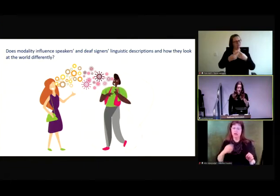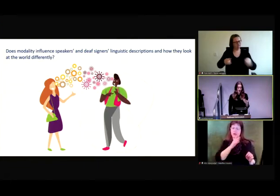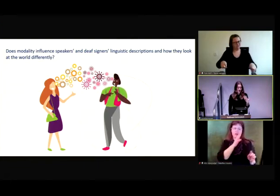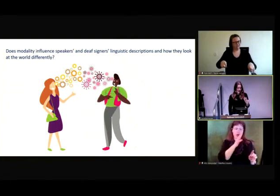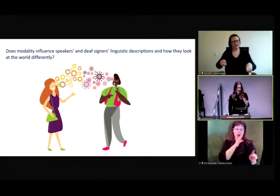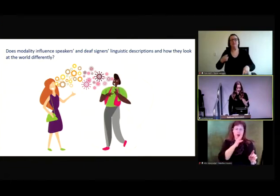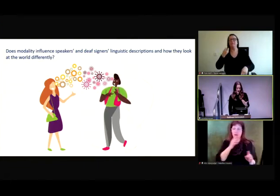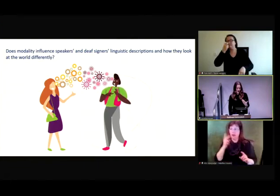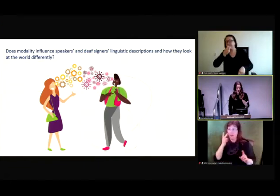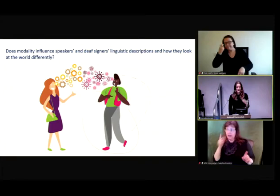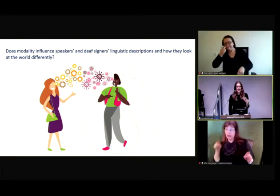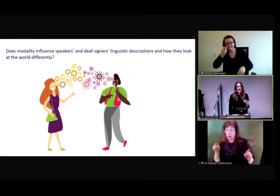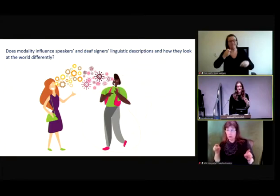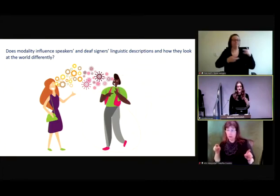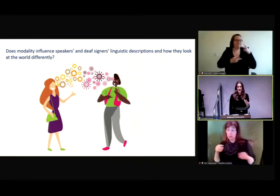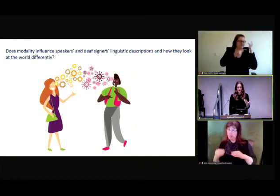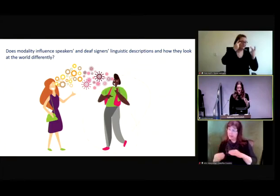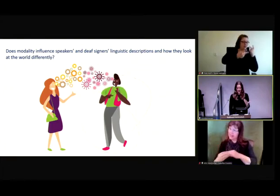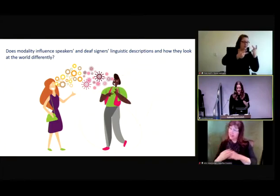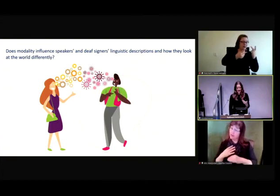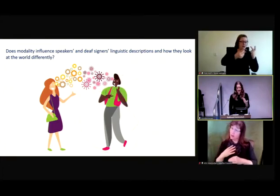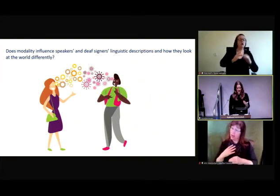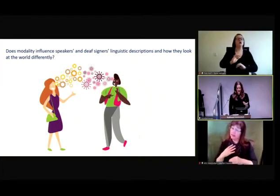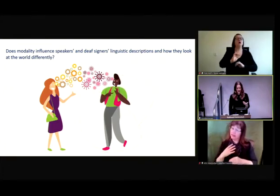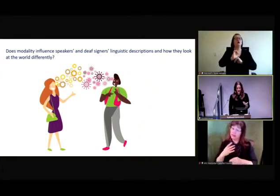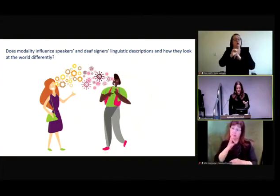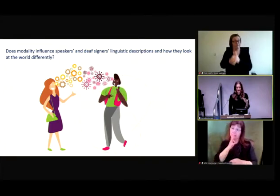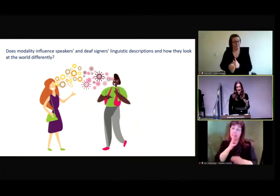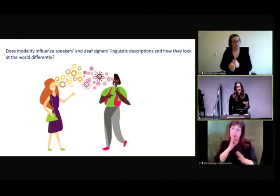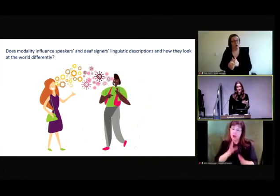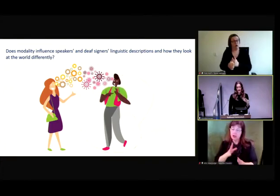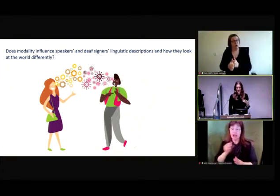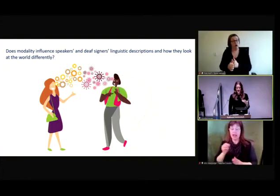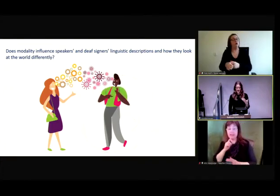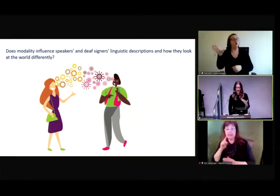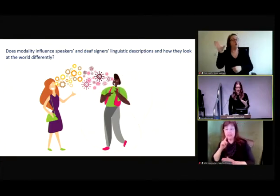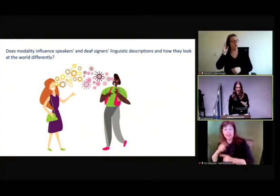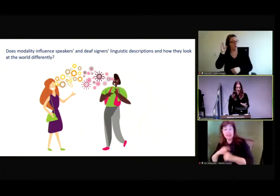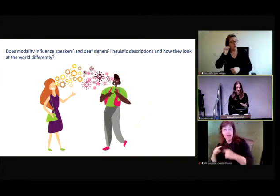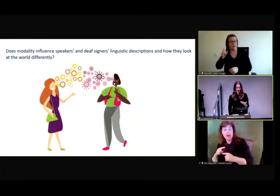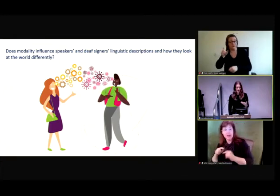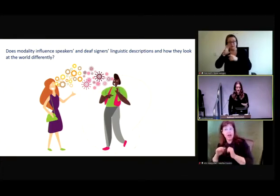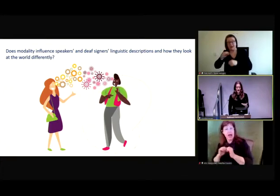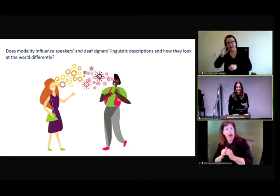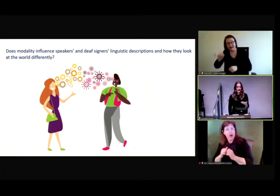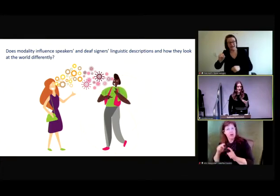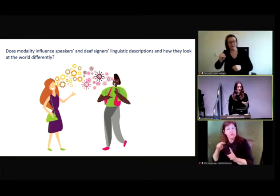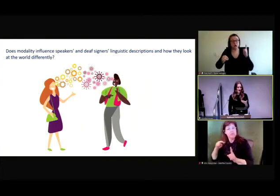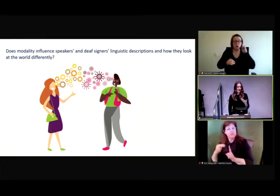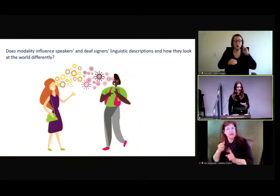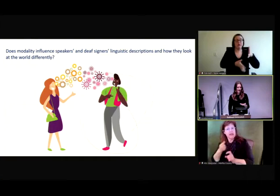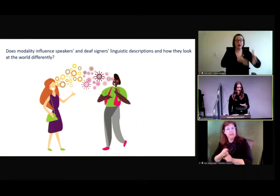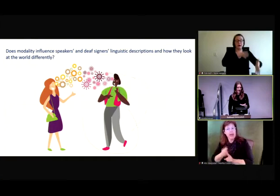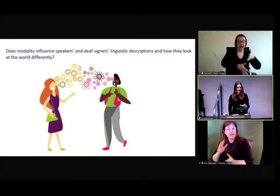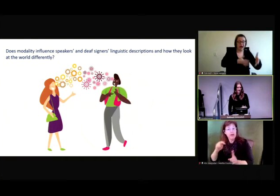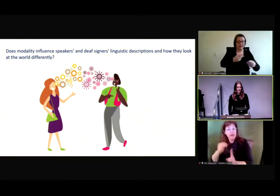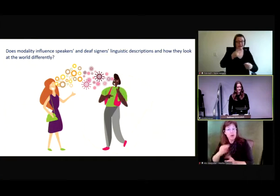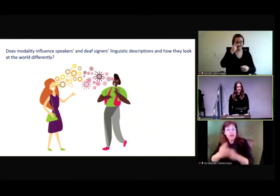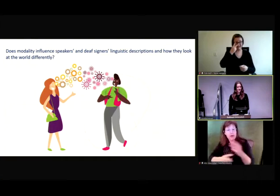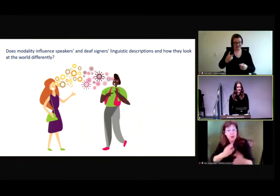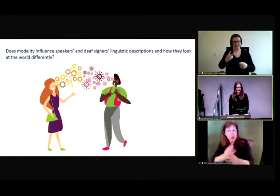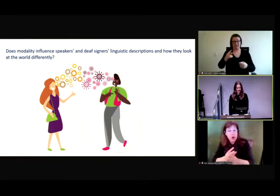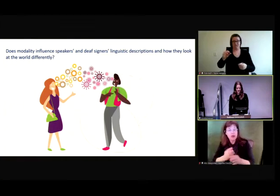visual, influence hearing speakers and deaf signers' linguistic descriptions and the way they look at the world differently in order to talk about